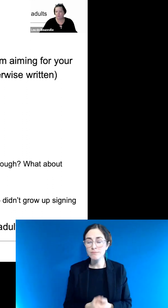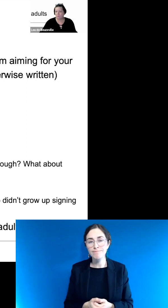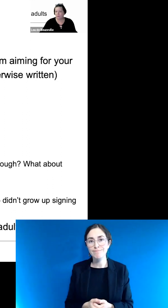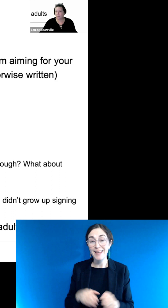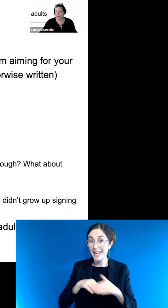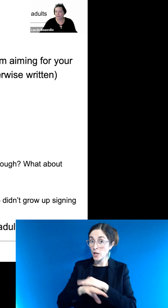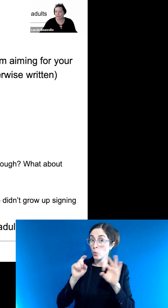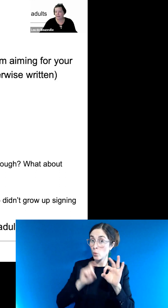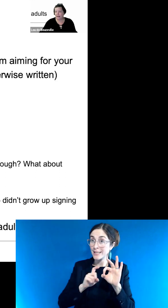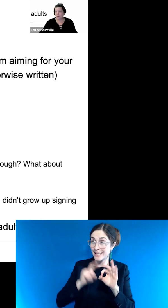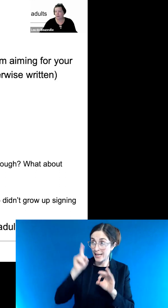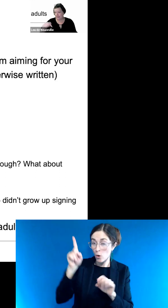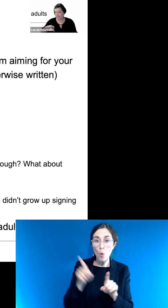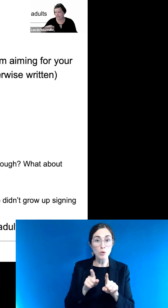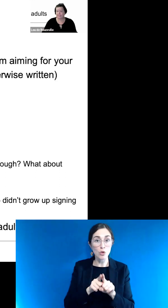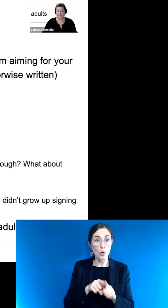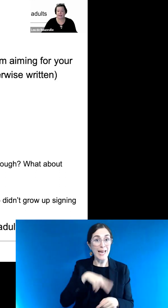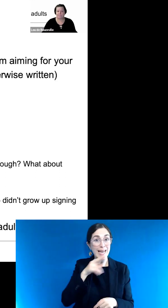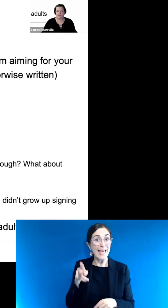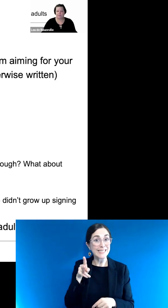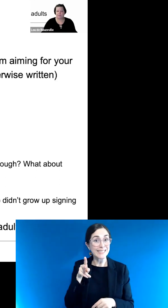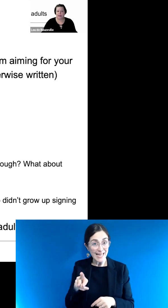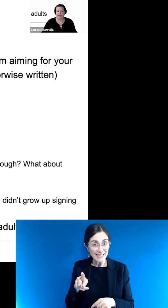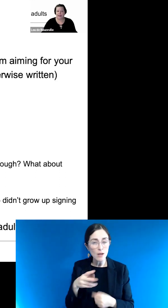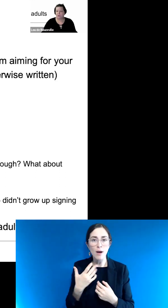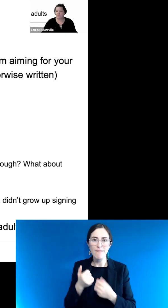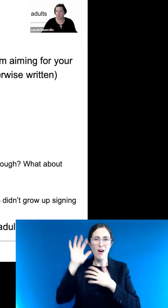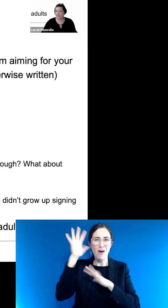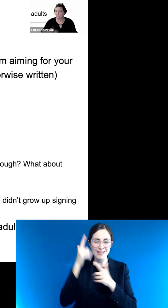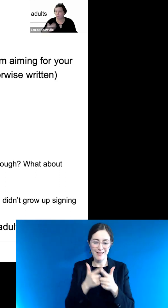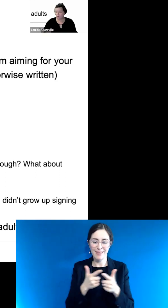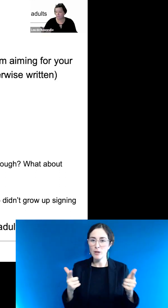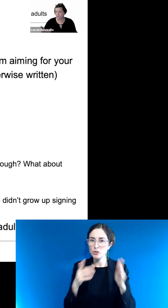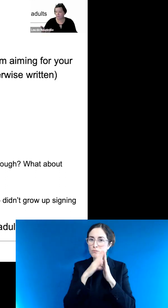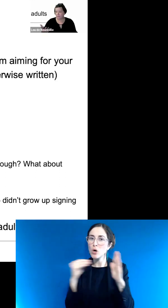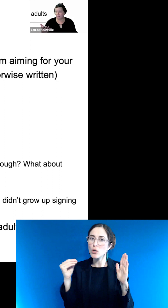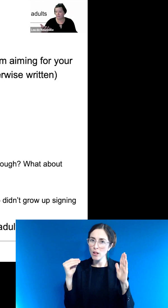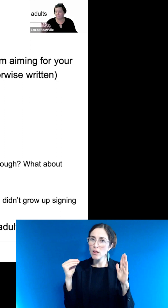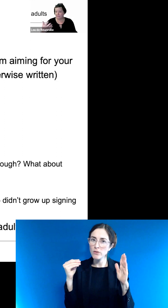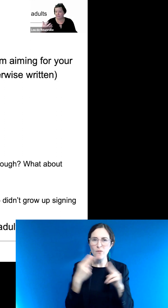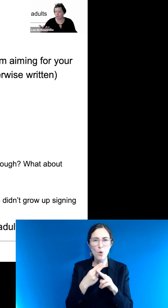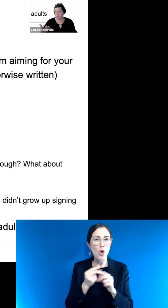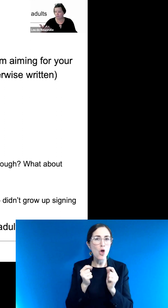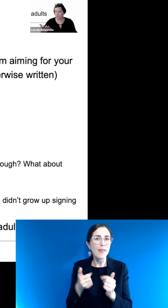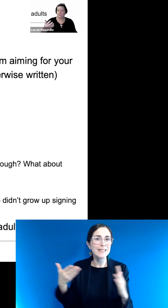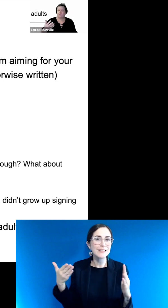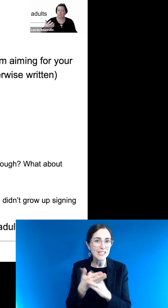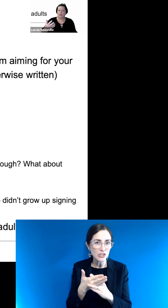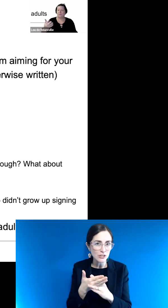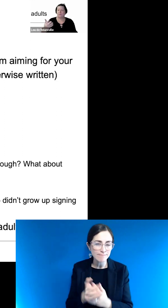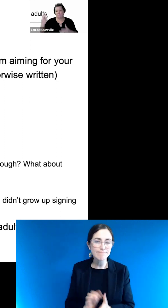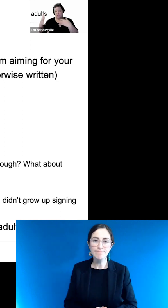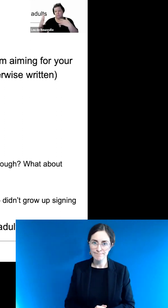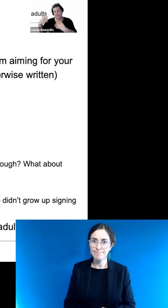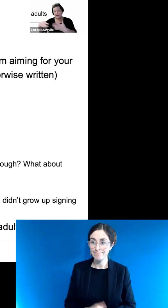So in Queensland and now at Next Sense, they have Auslan language models in early intervention, so